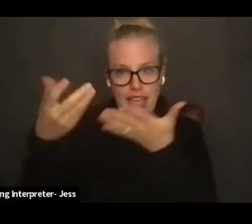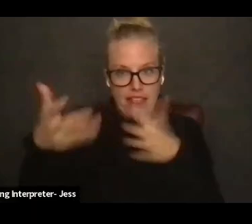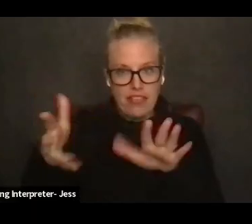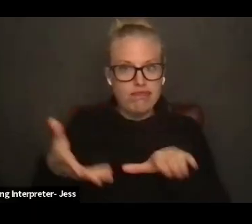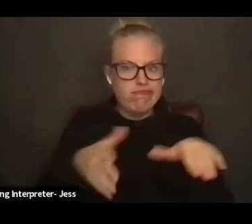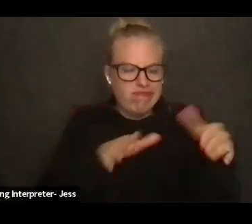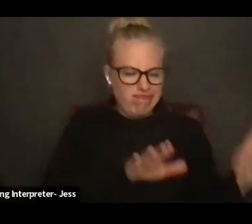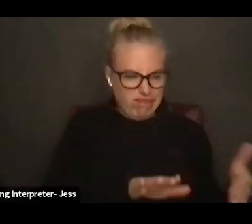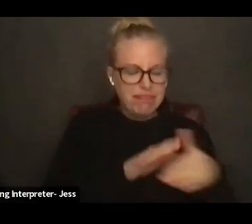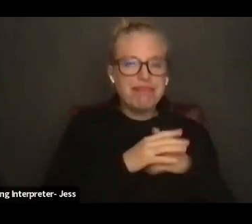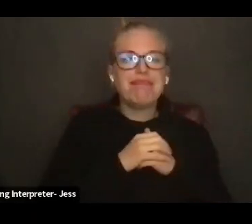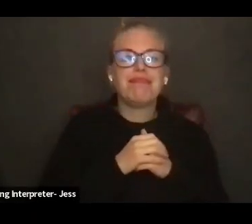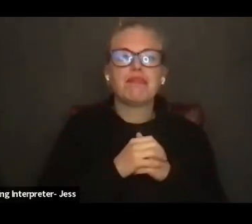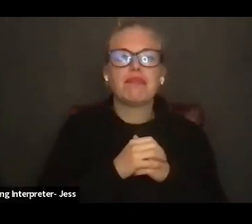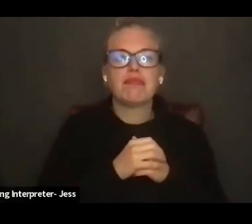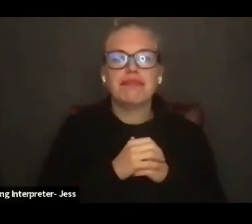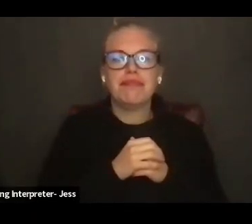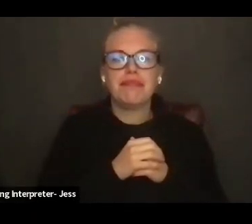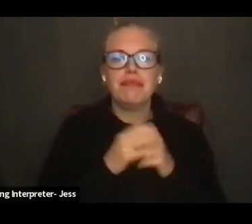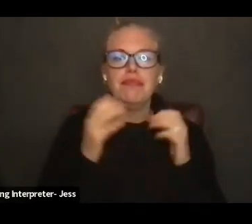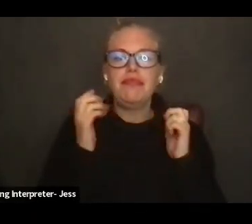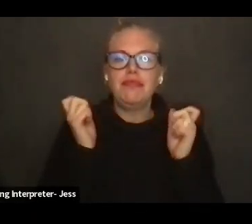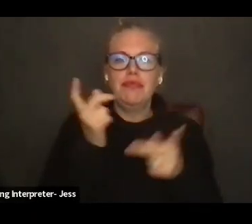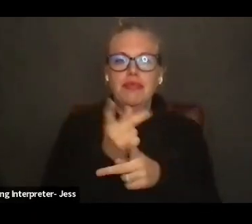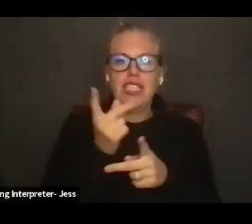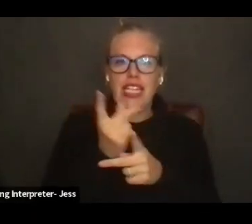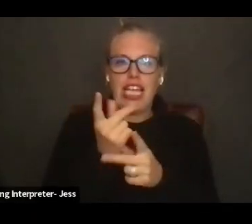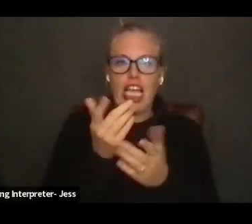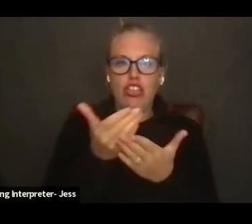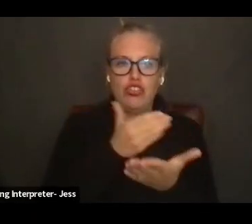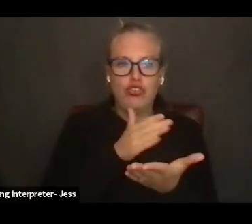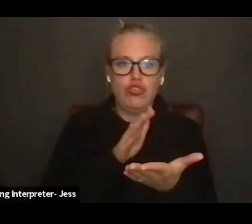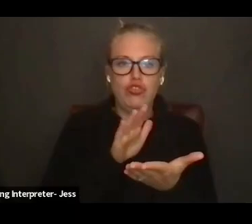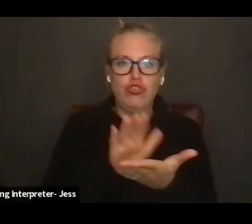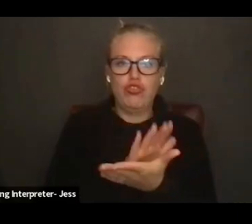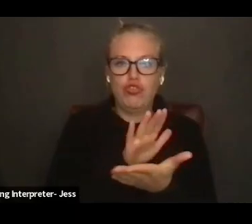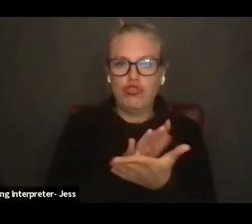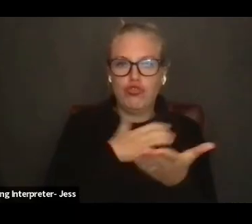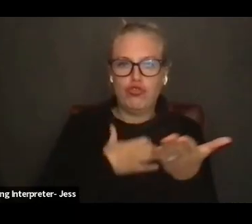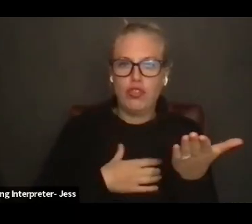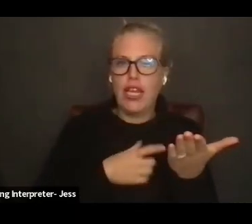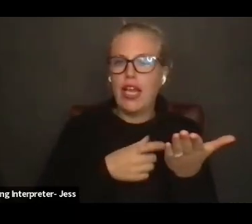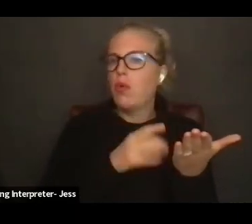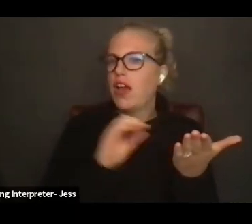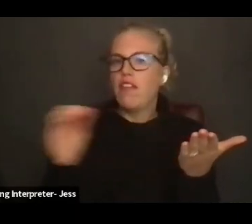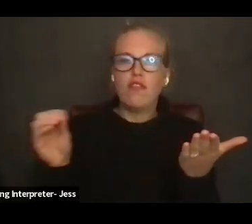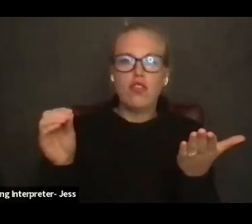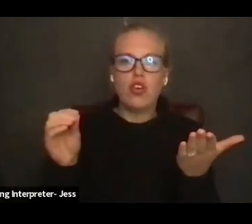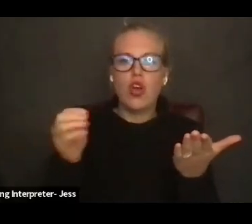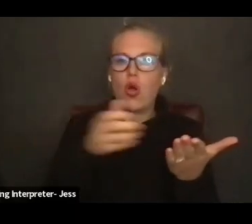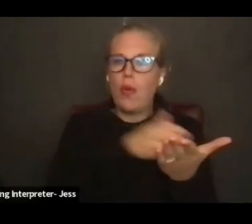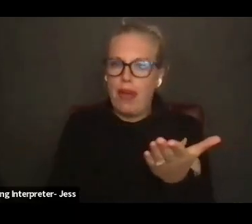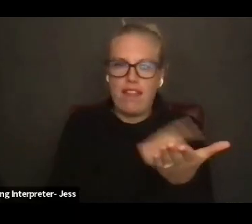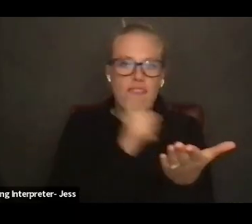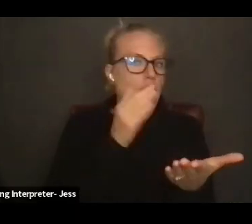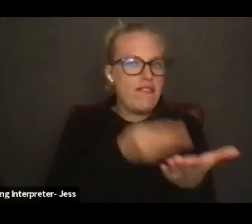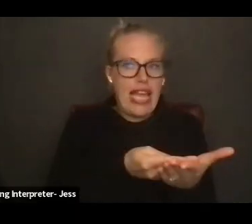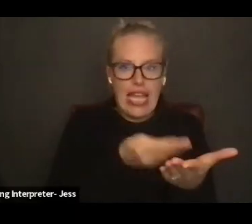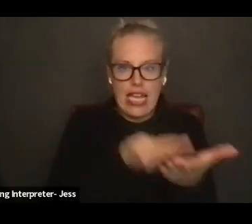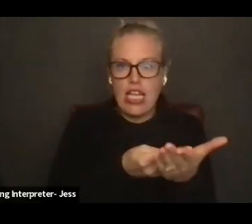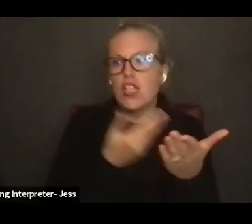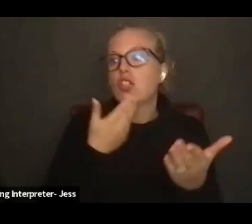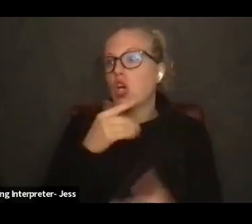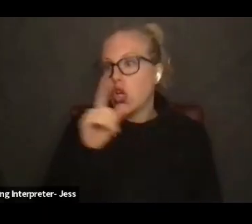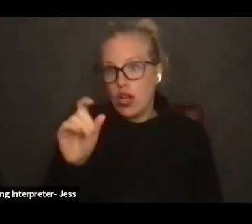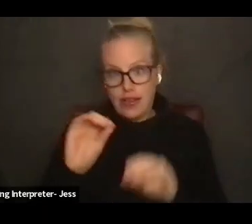away. The healthcare directive itself would have no power over financial account. That's a good